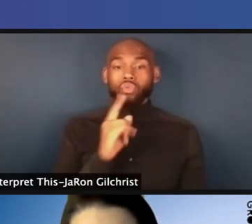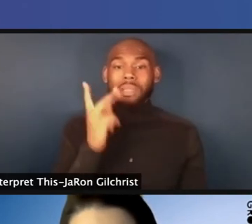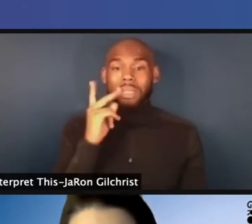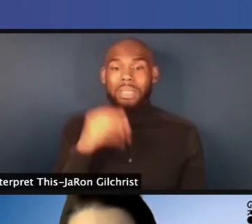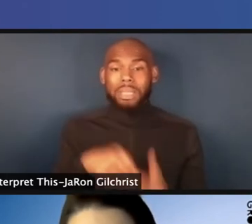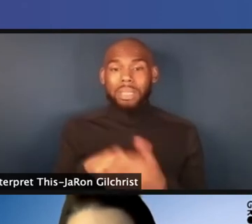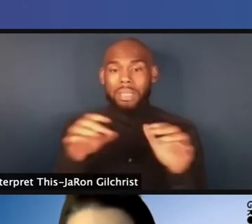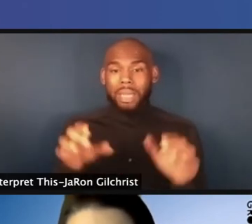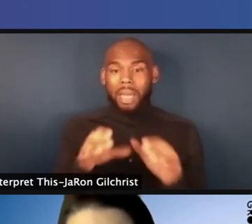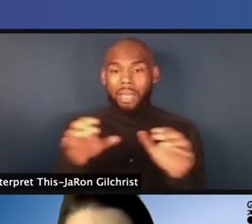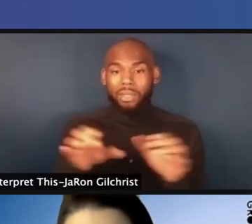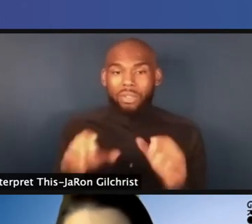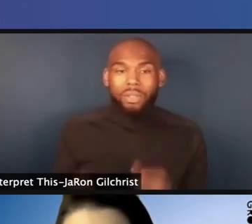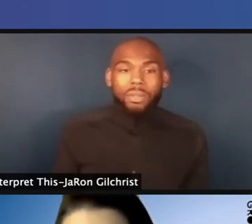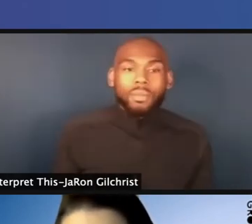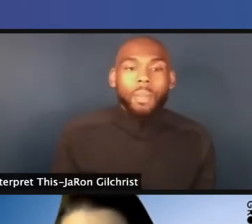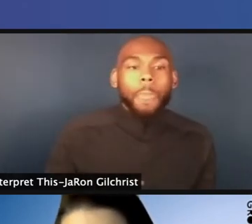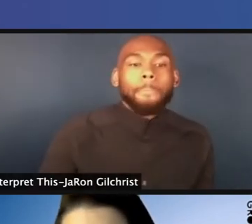really awesome.